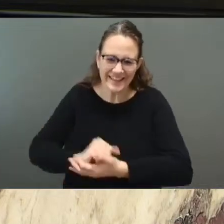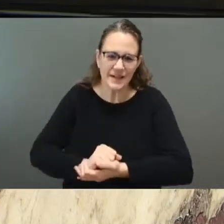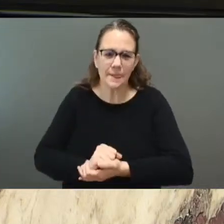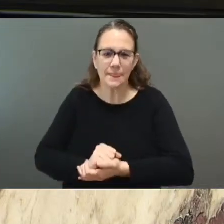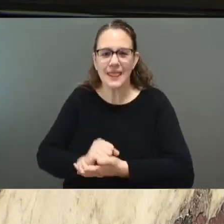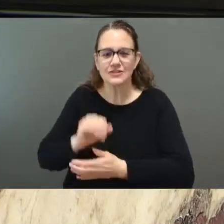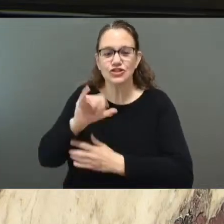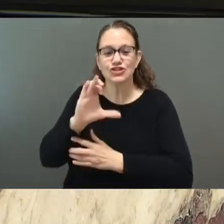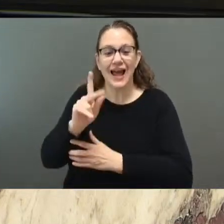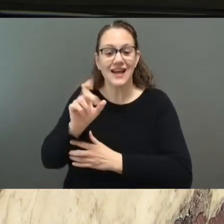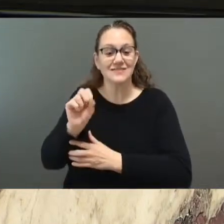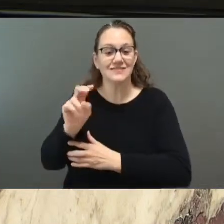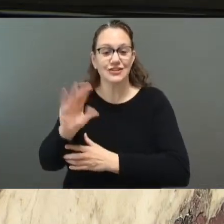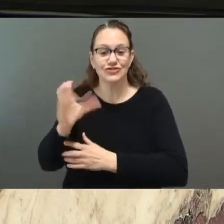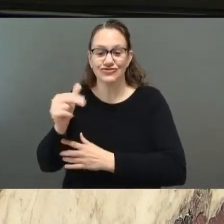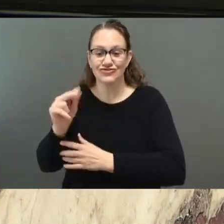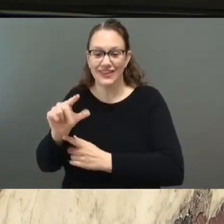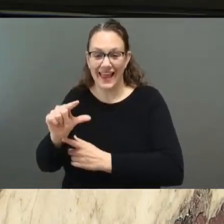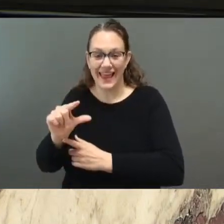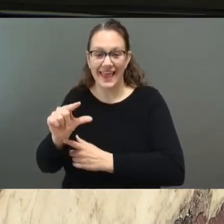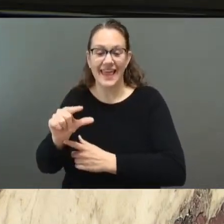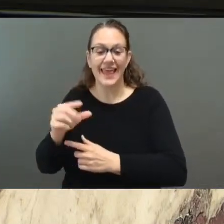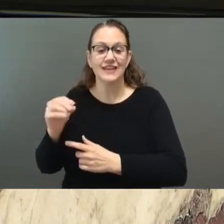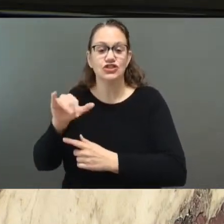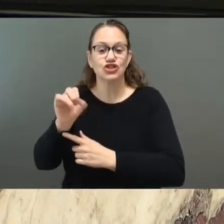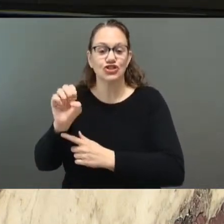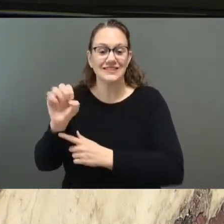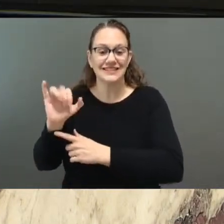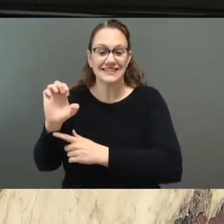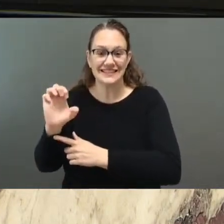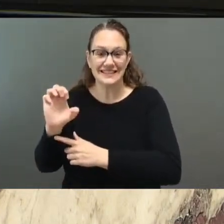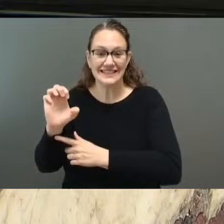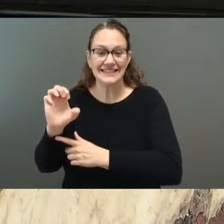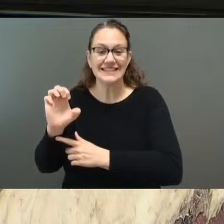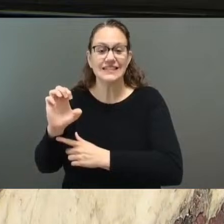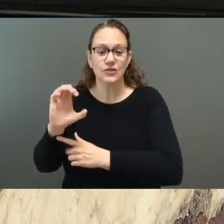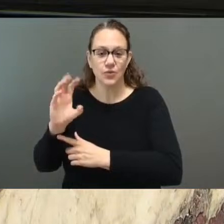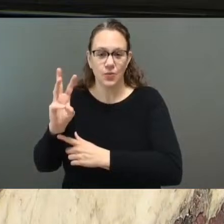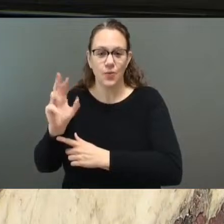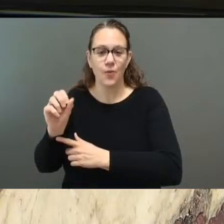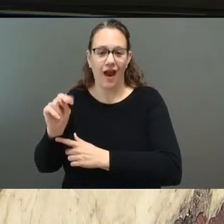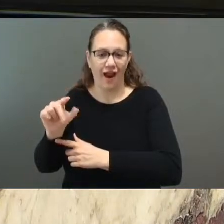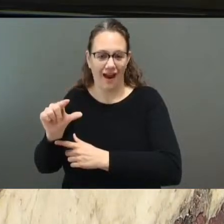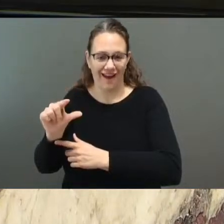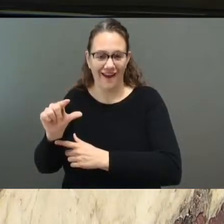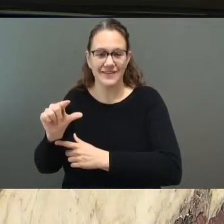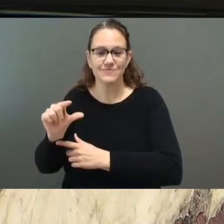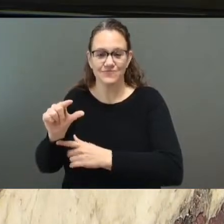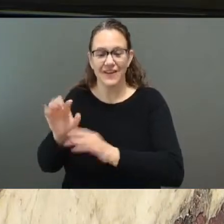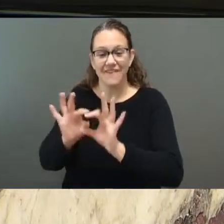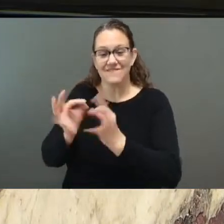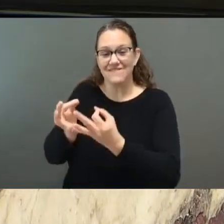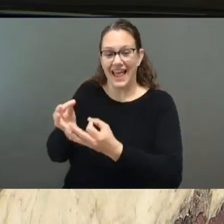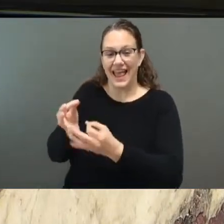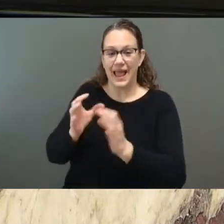Of course, it takes a family. Well done. In the grade 5 to 8 category, we have Joyce Lee. Everybody?